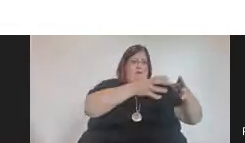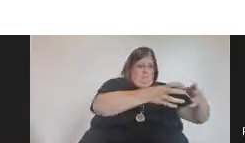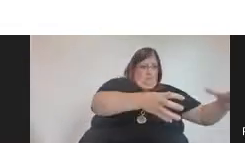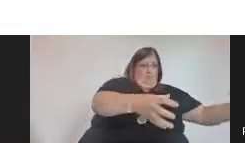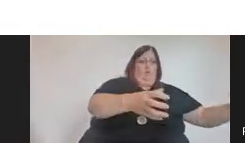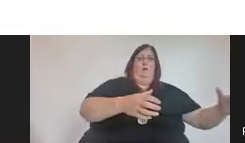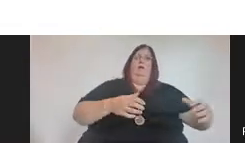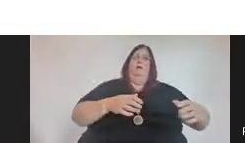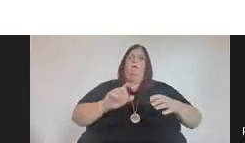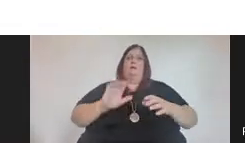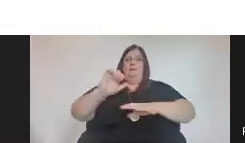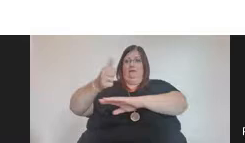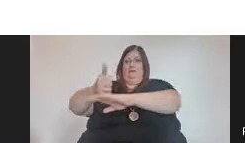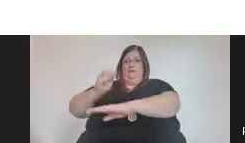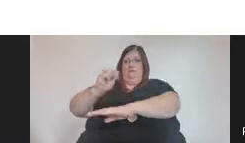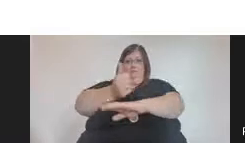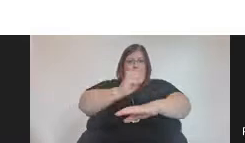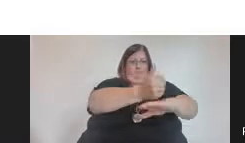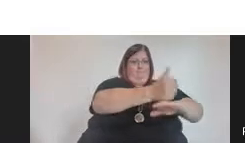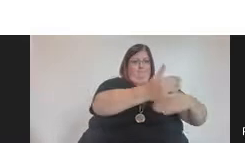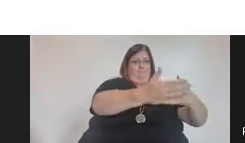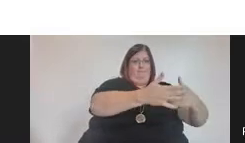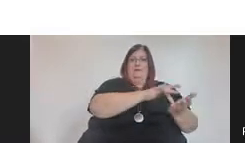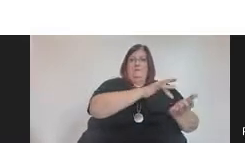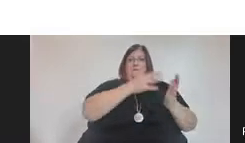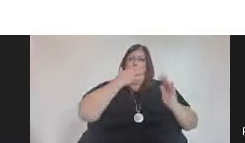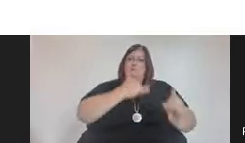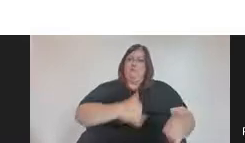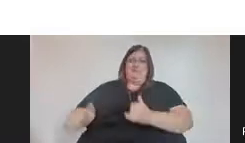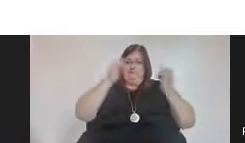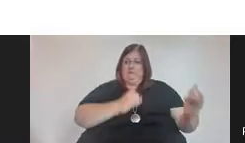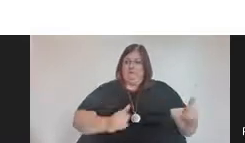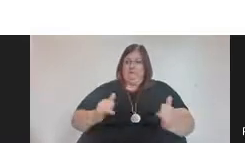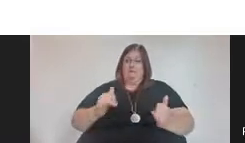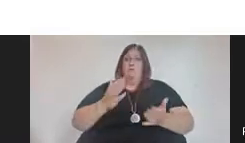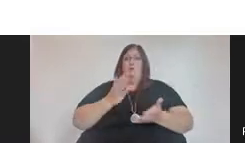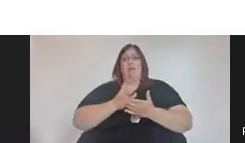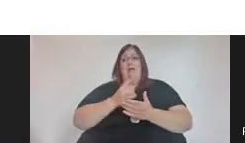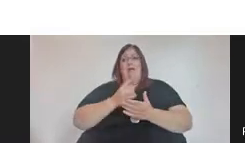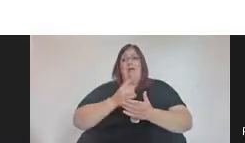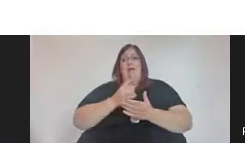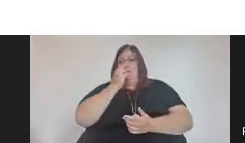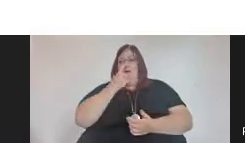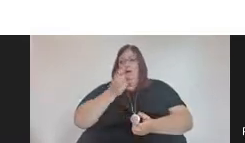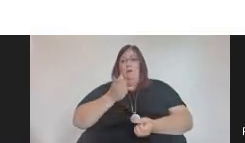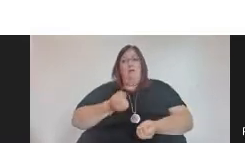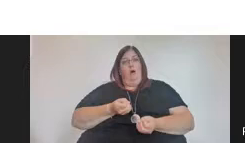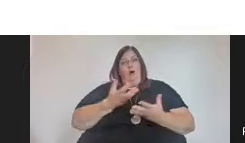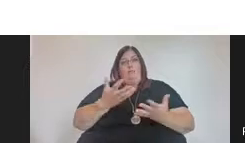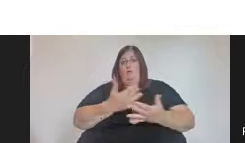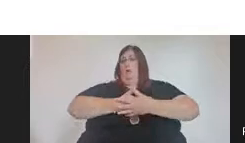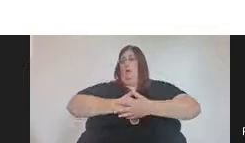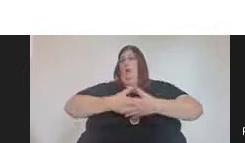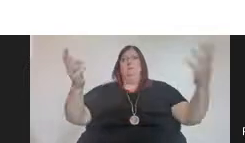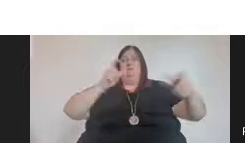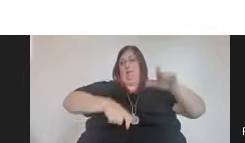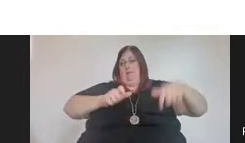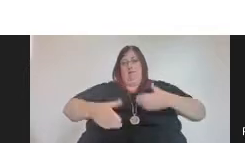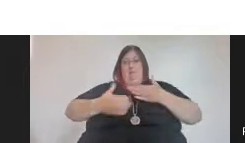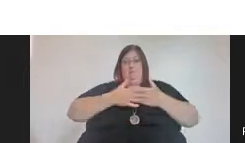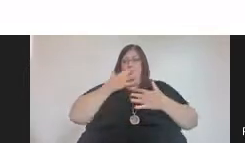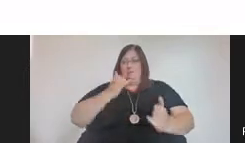more sites appeared in lots of different areas. So we really were able to offer testing to the maximum population that we